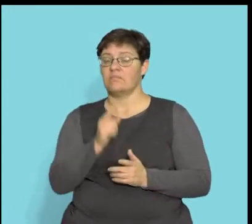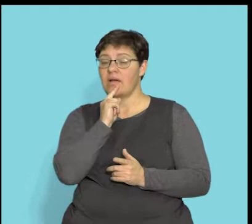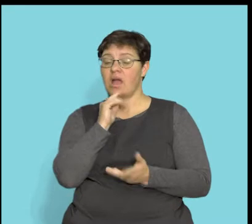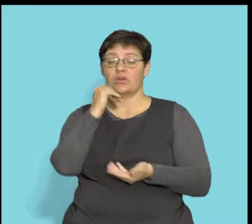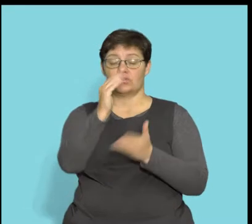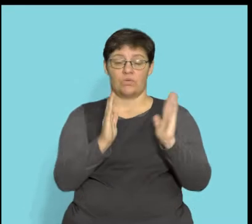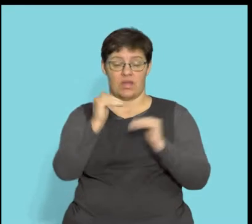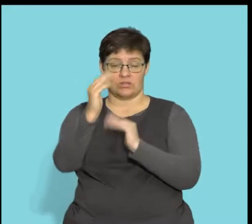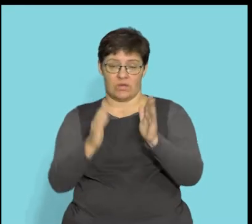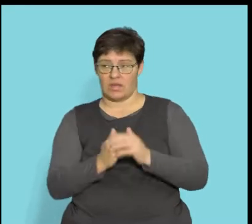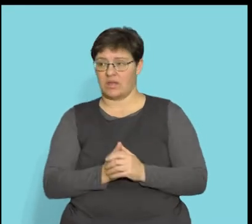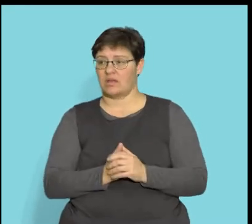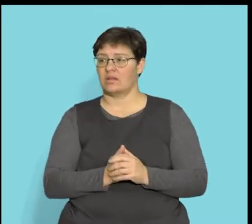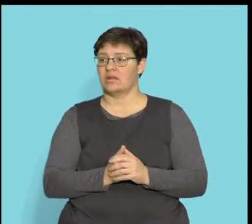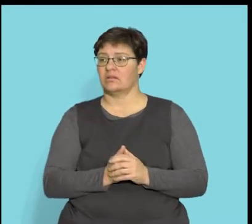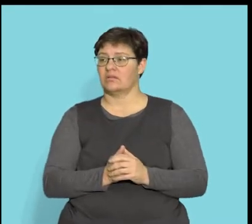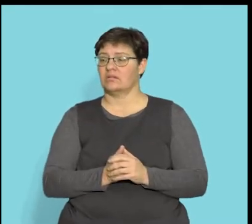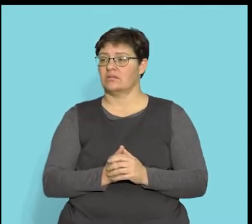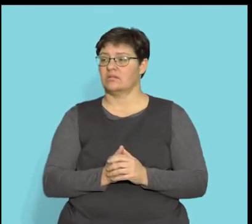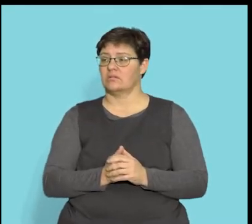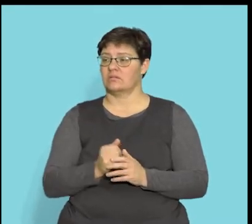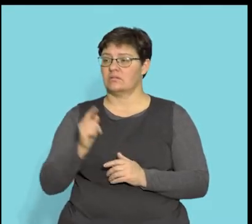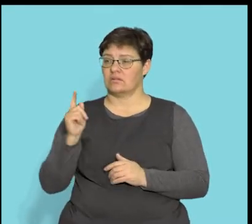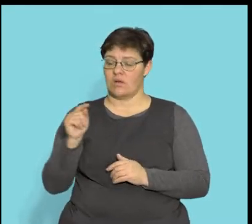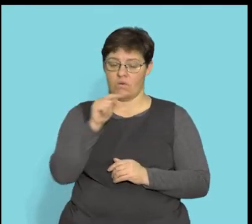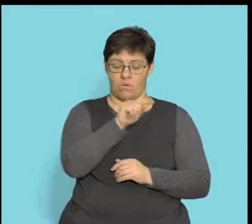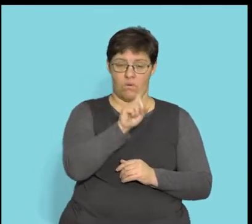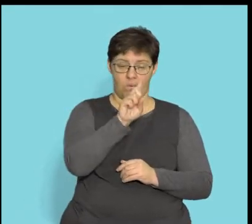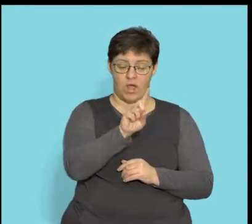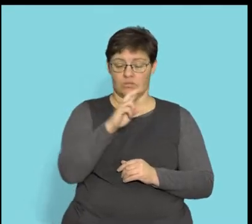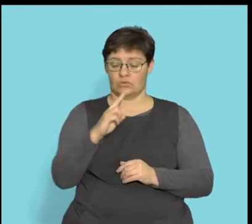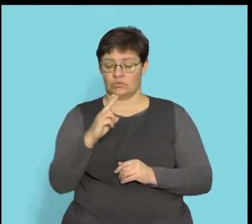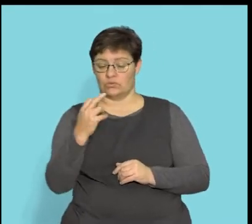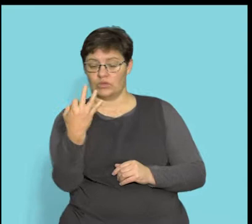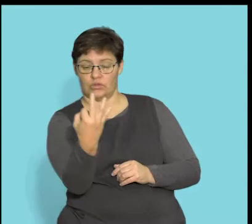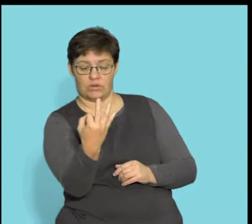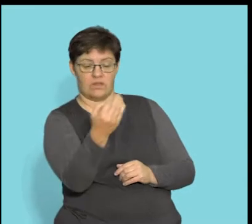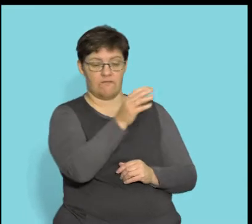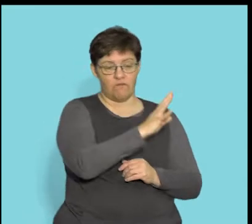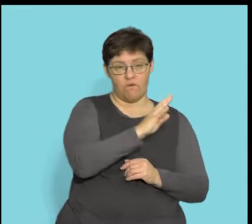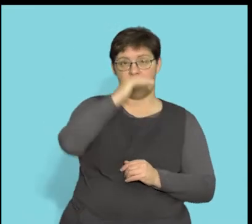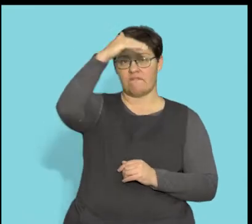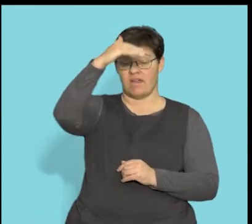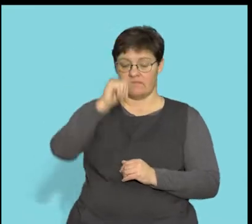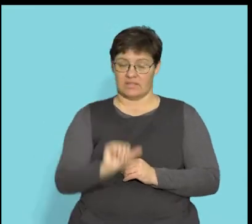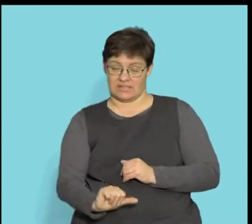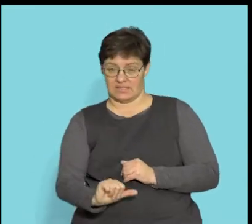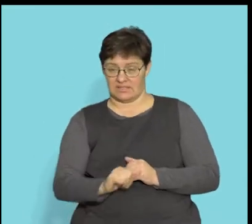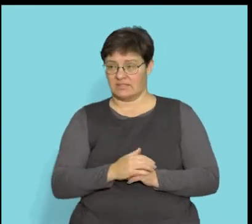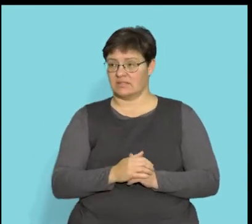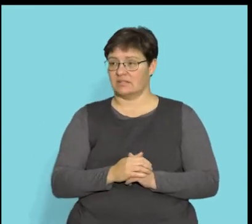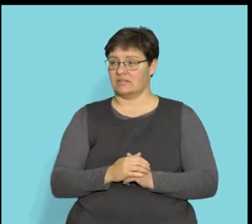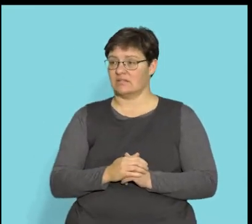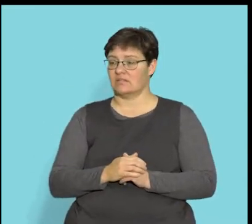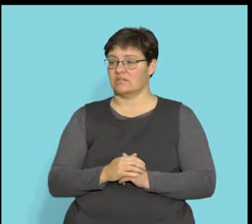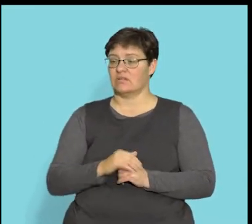And because a cube is made up of squares, we're going to take the area of 6 identical squares, and